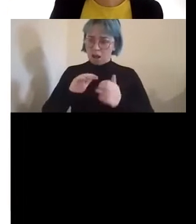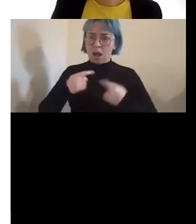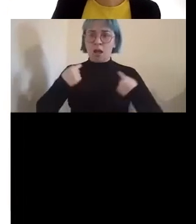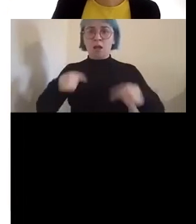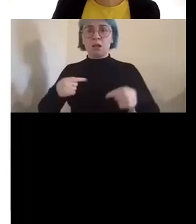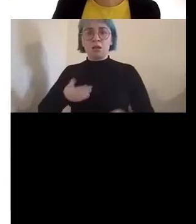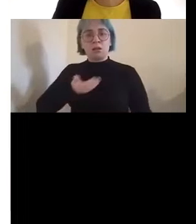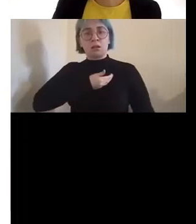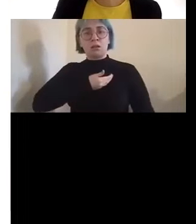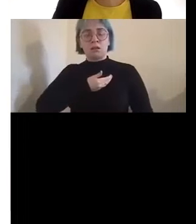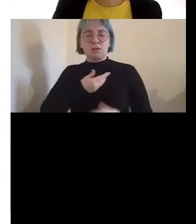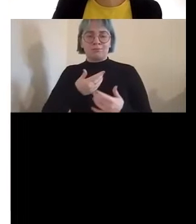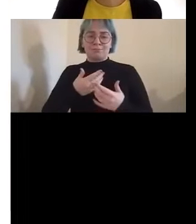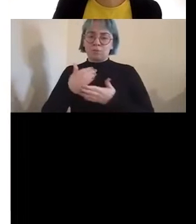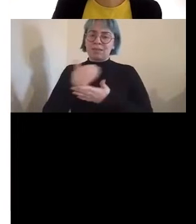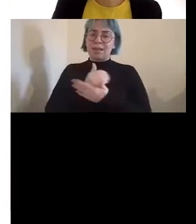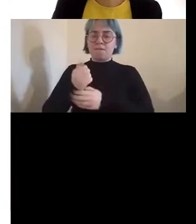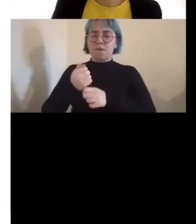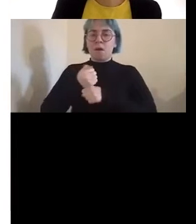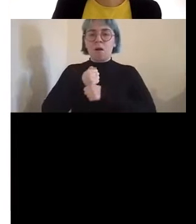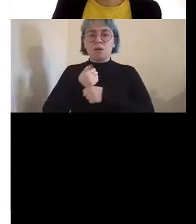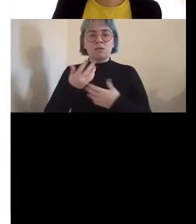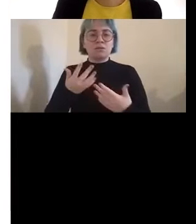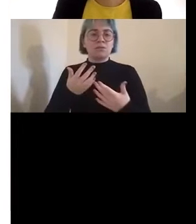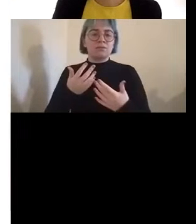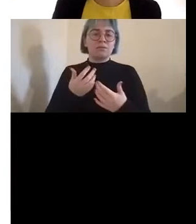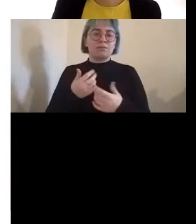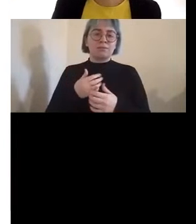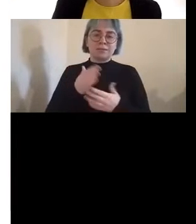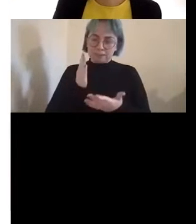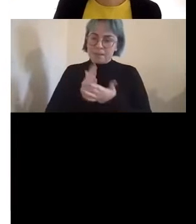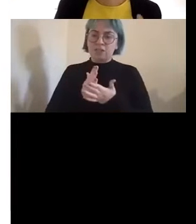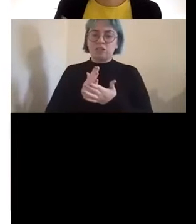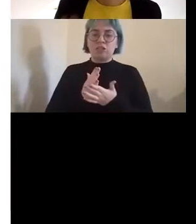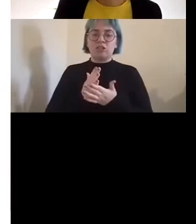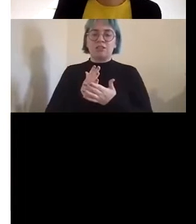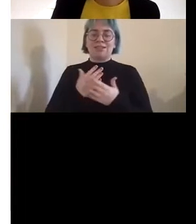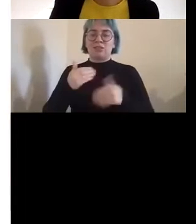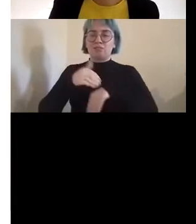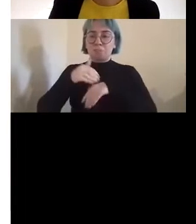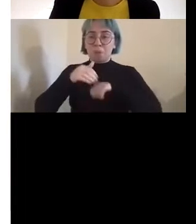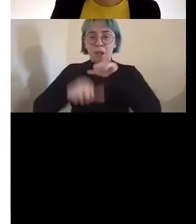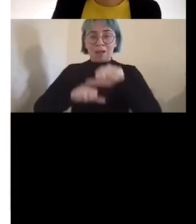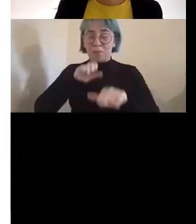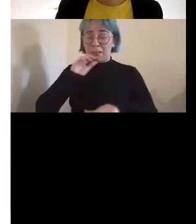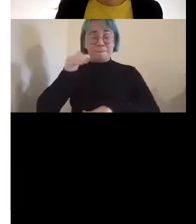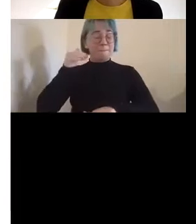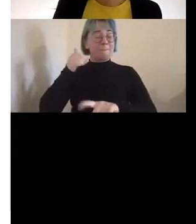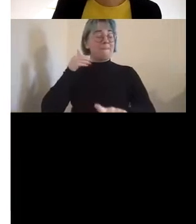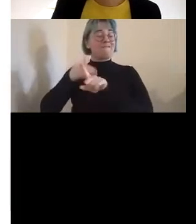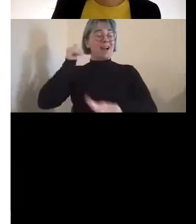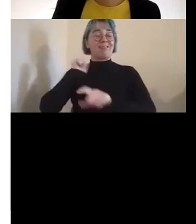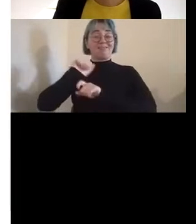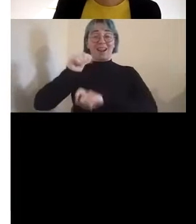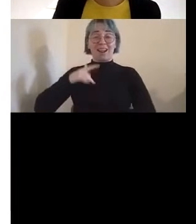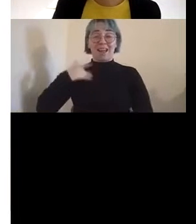procedural rights and safeguards, and especially because the judicial proceedings will have such a high impact on their life, it's really